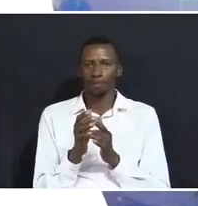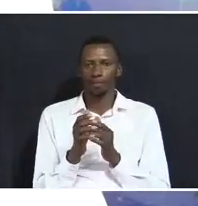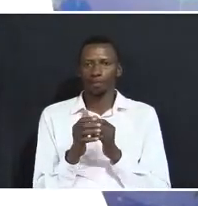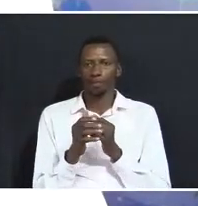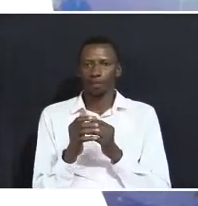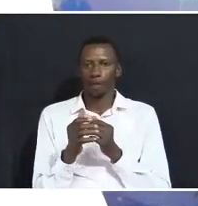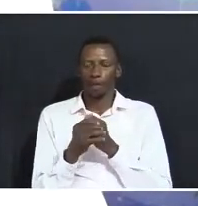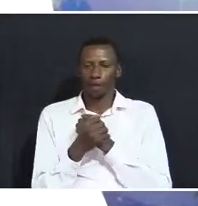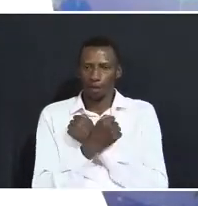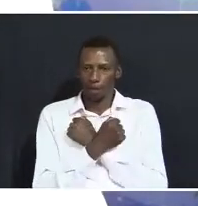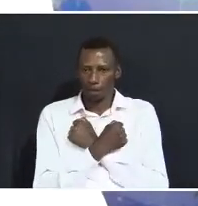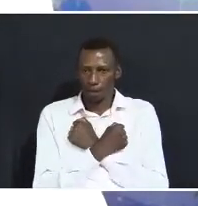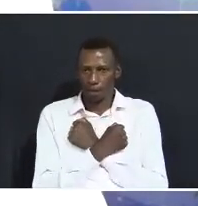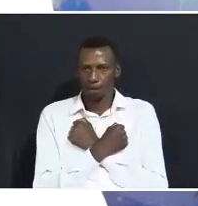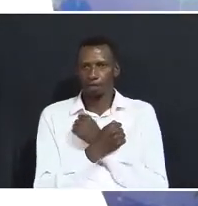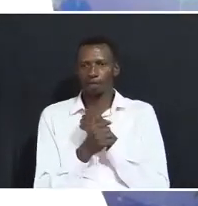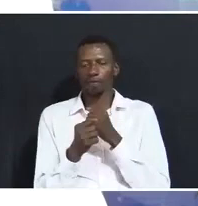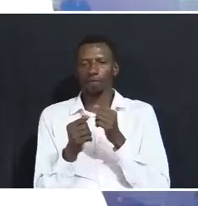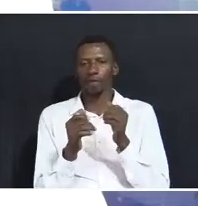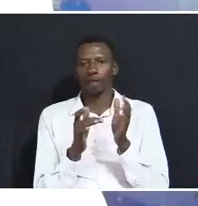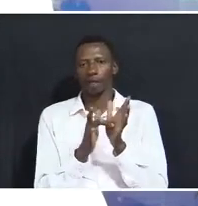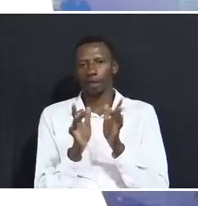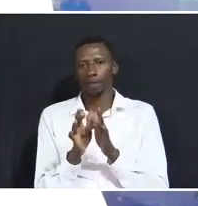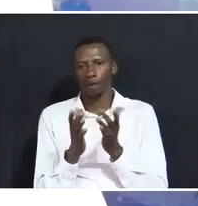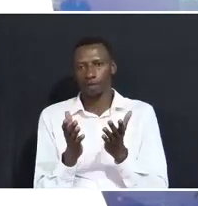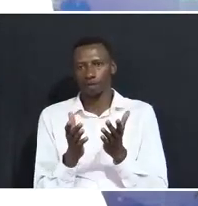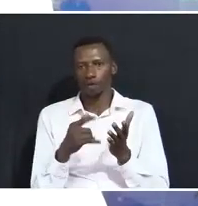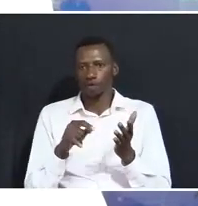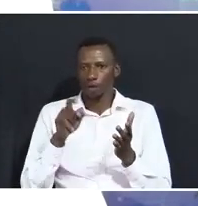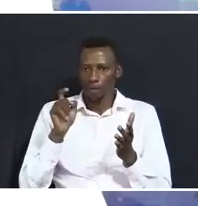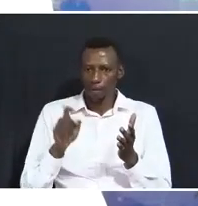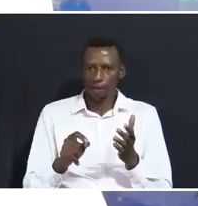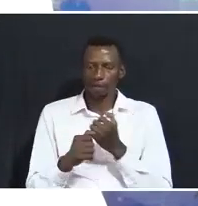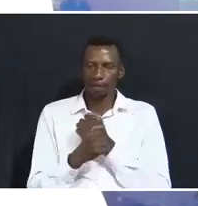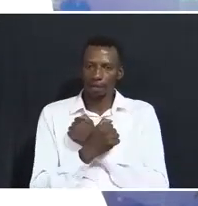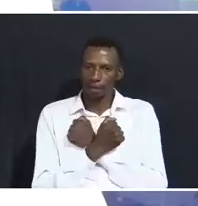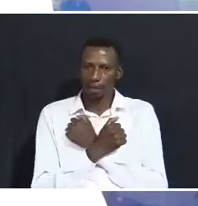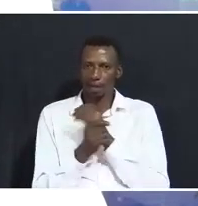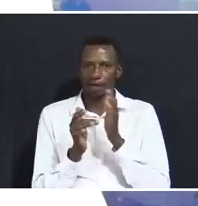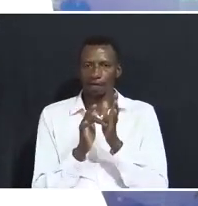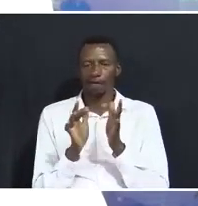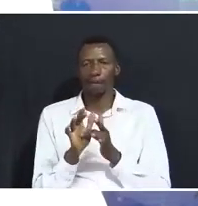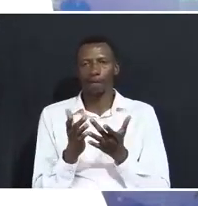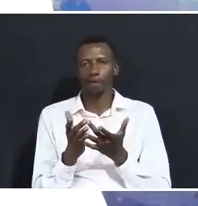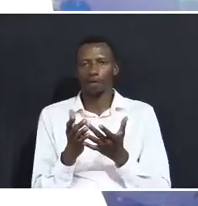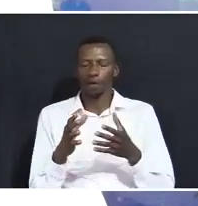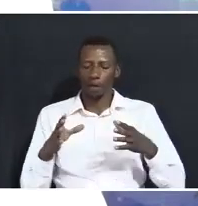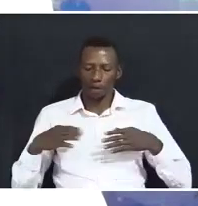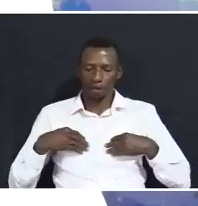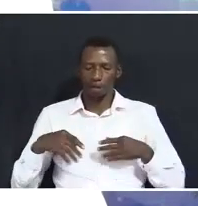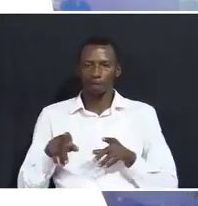loved the word of God. We have to love the word of God and take it as it is and submit to its authority.